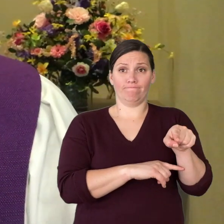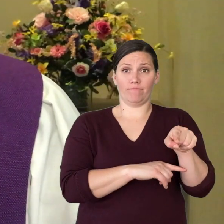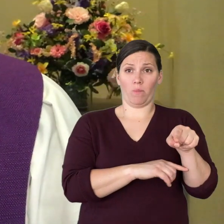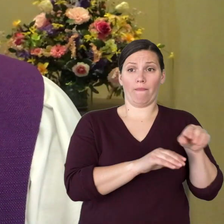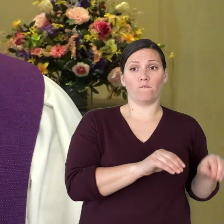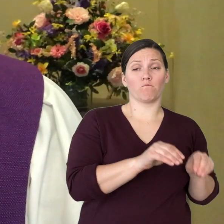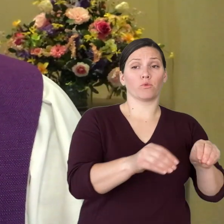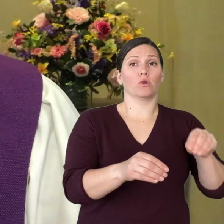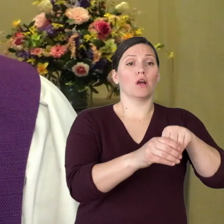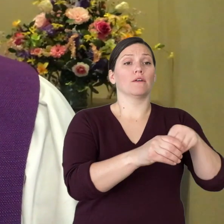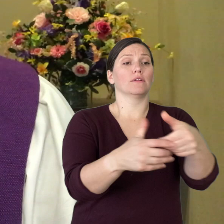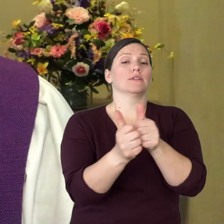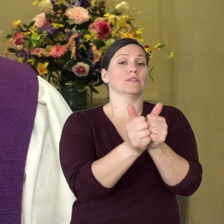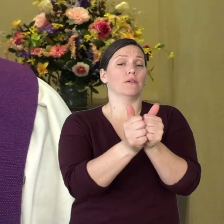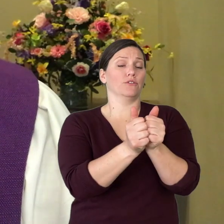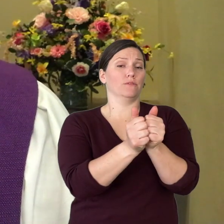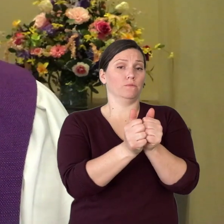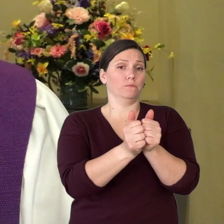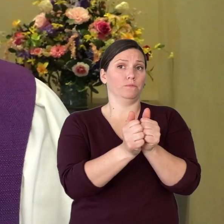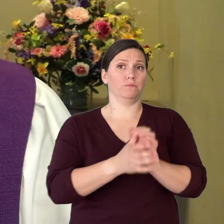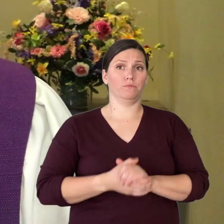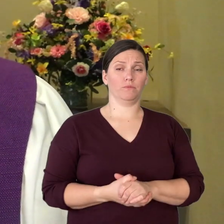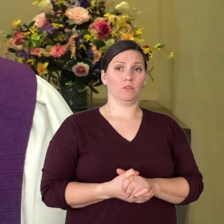if nothing was wrong at all.